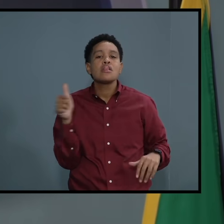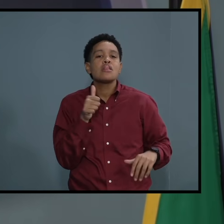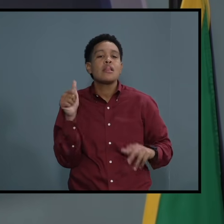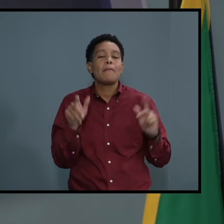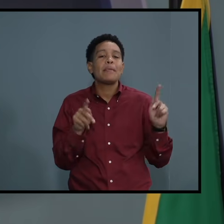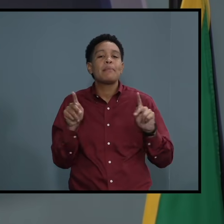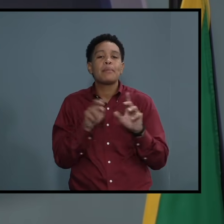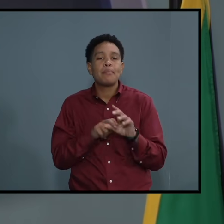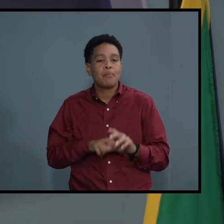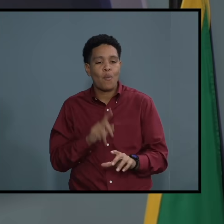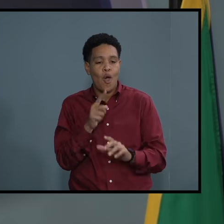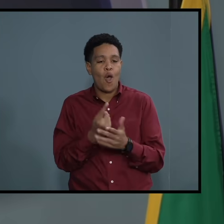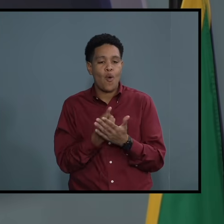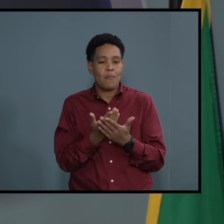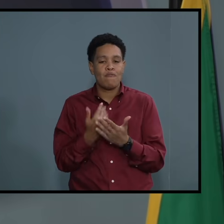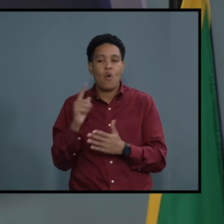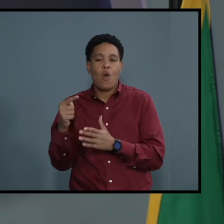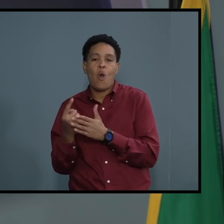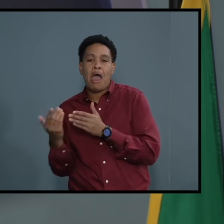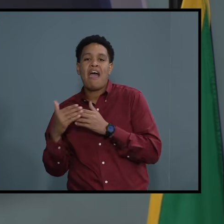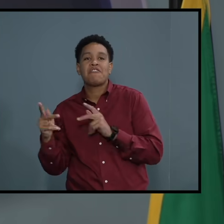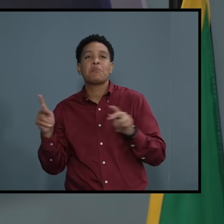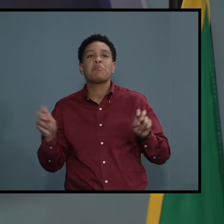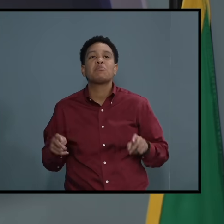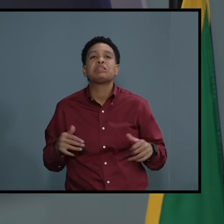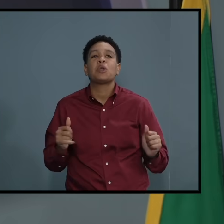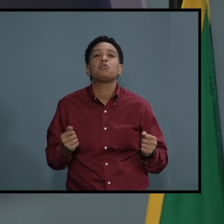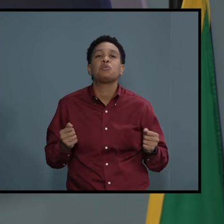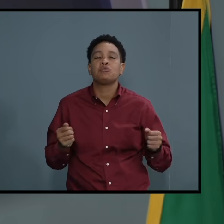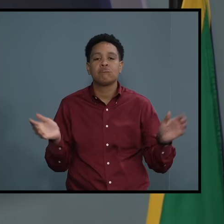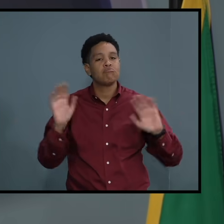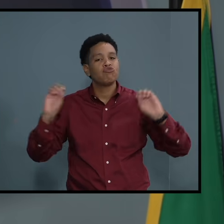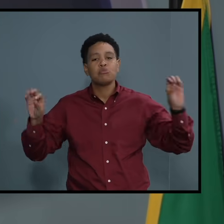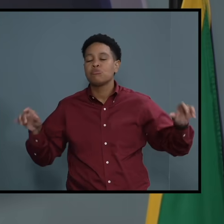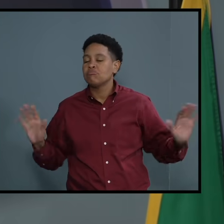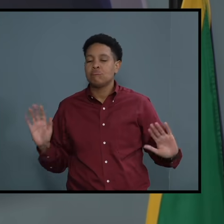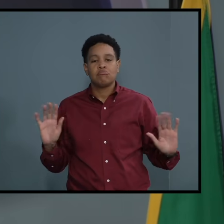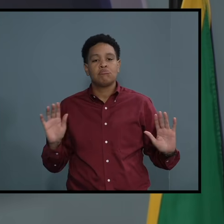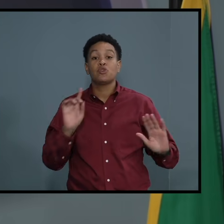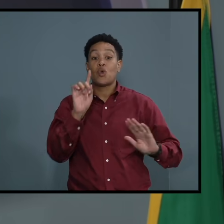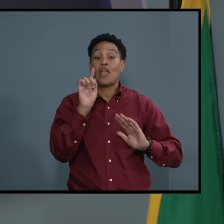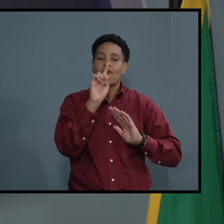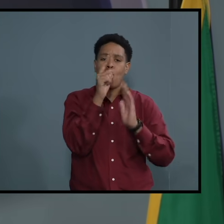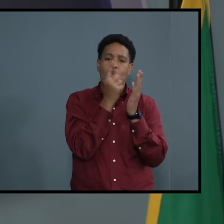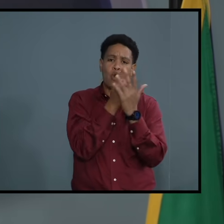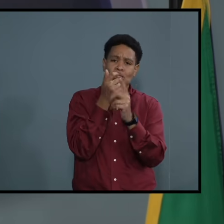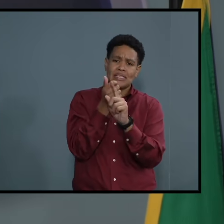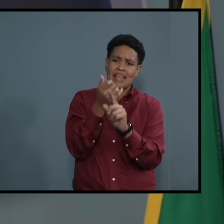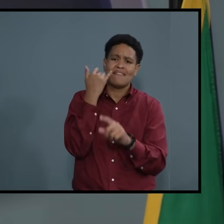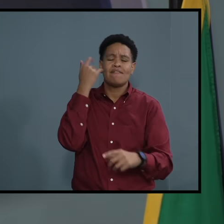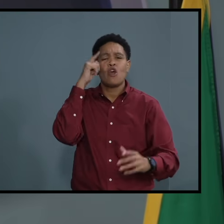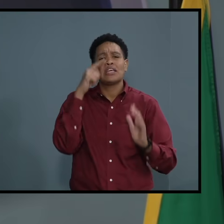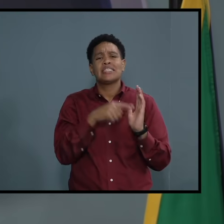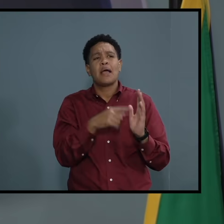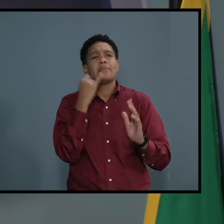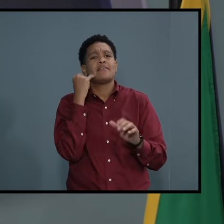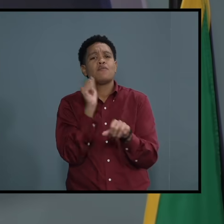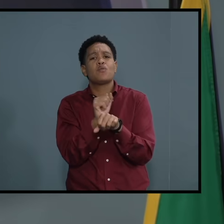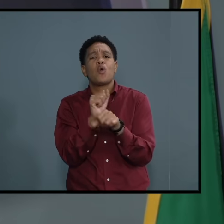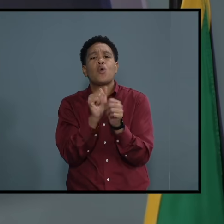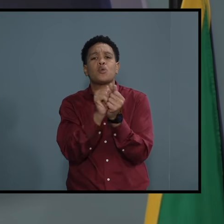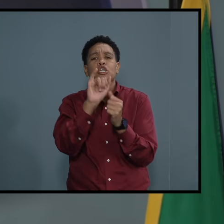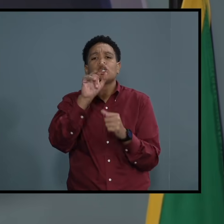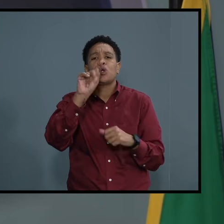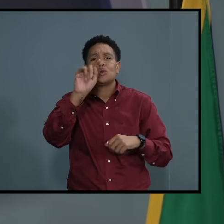passengers. So in effect, they have 1 hour to be able, if you work, for example, with the